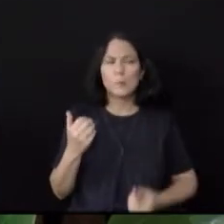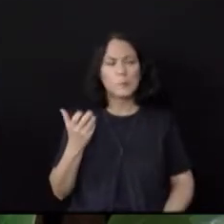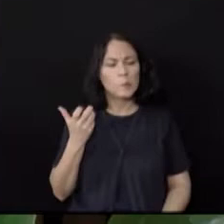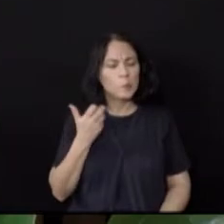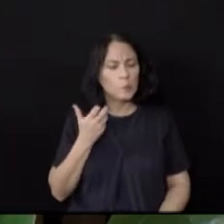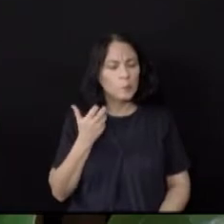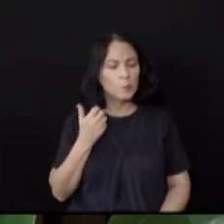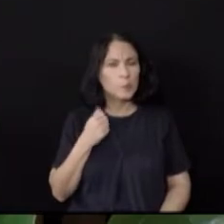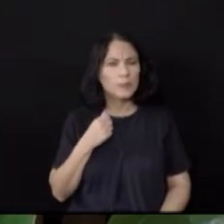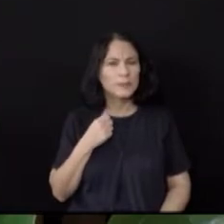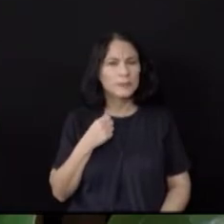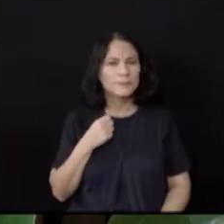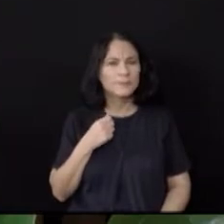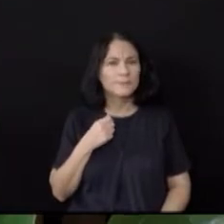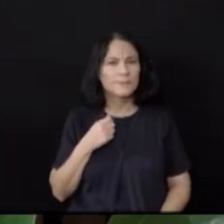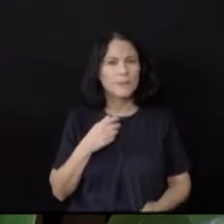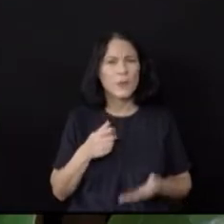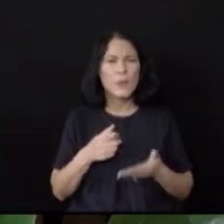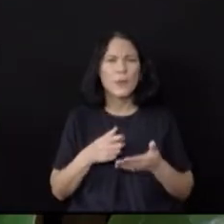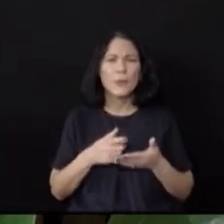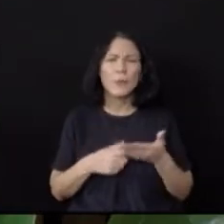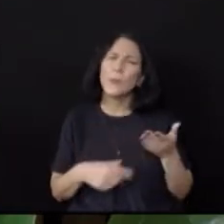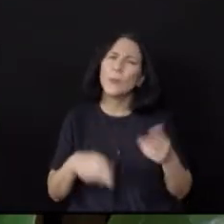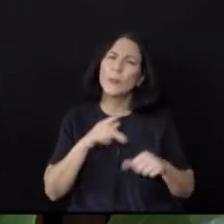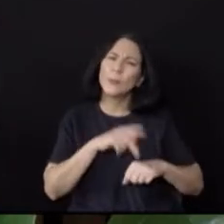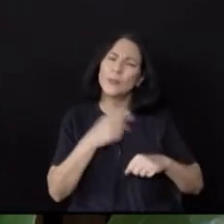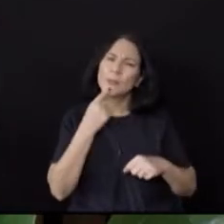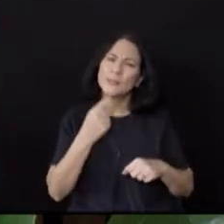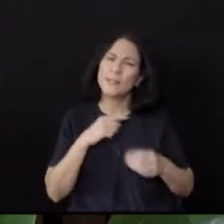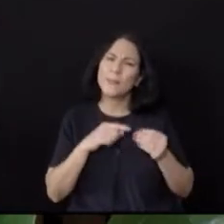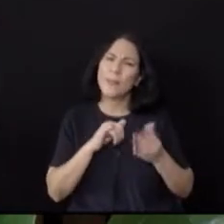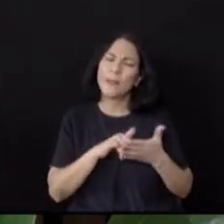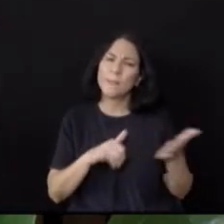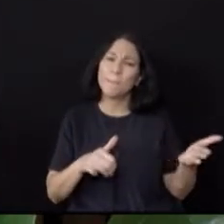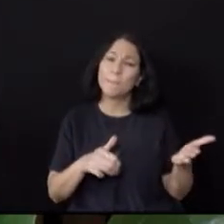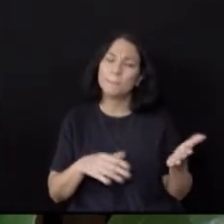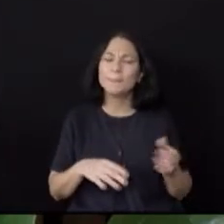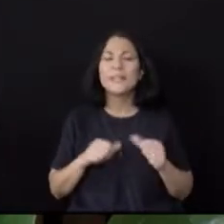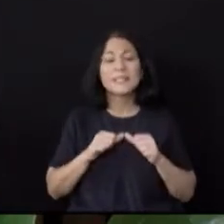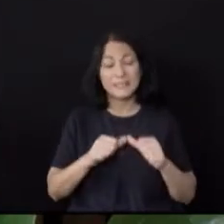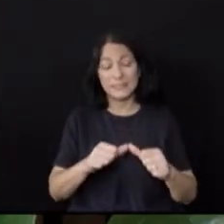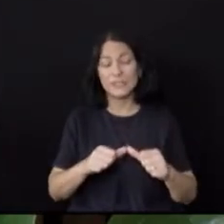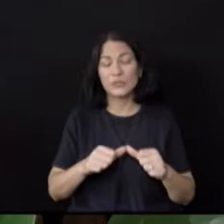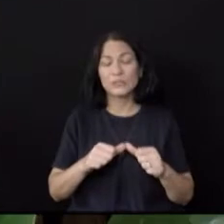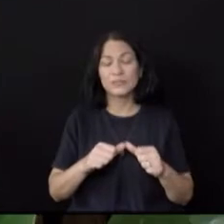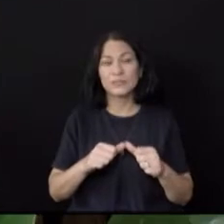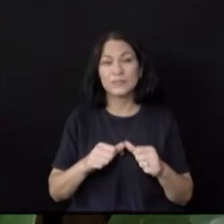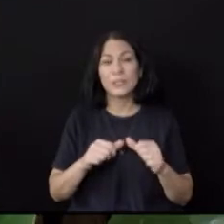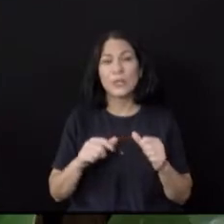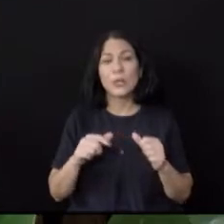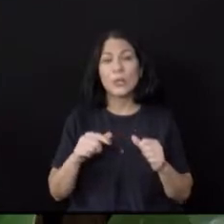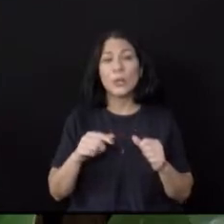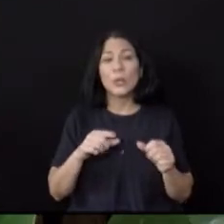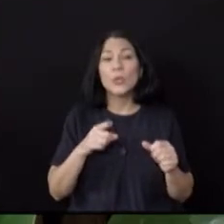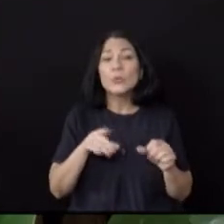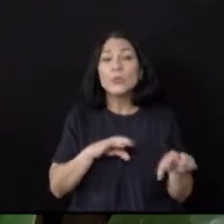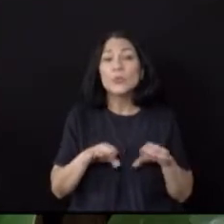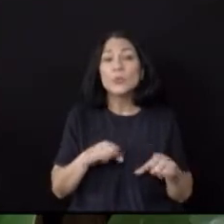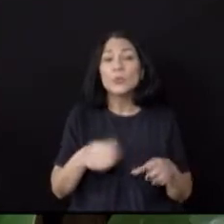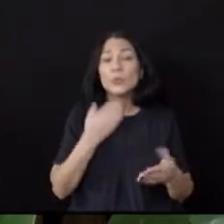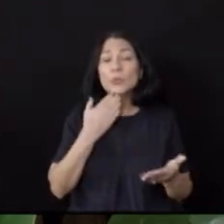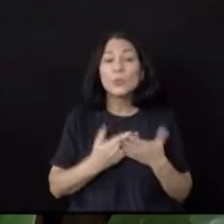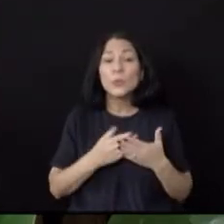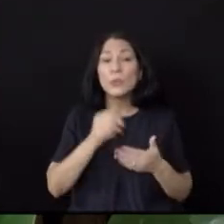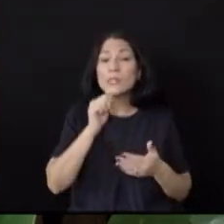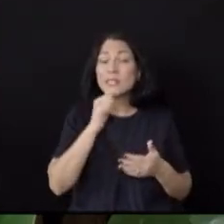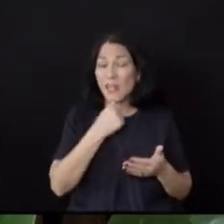Well, let's see what Peter has to say to that, shall we? Peter goes on, verse 21, as he has said, when you do good and